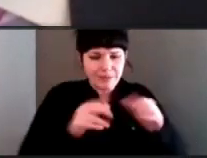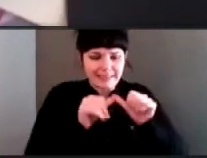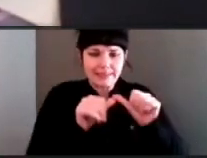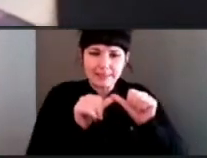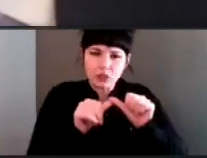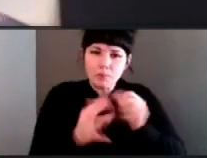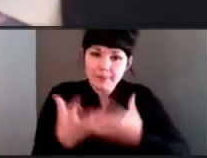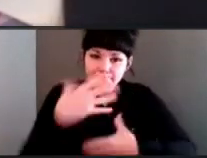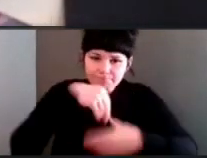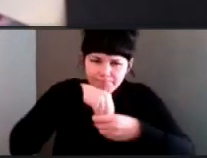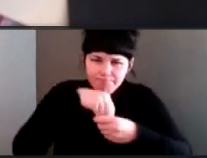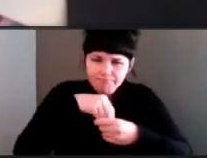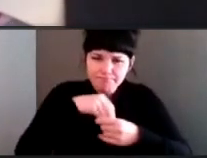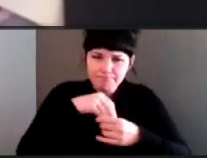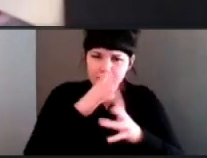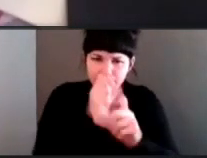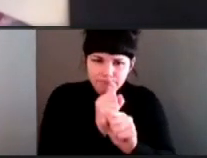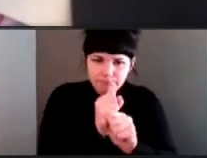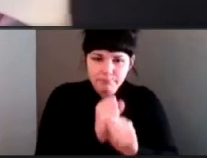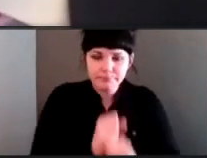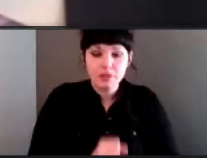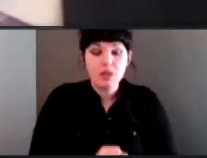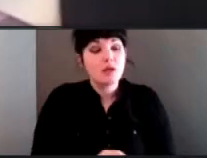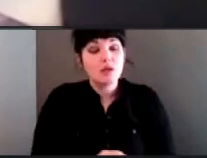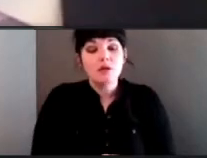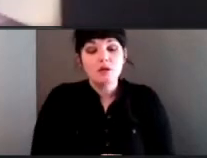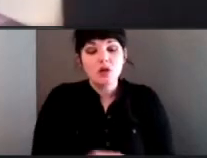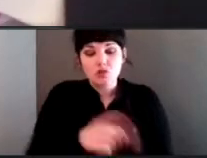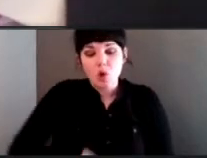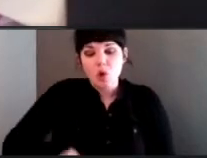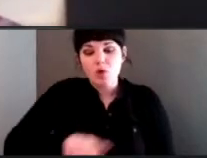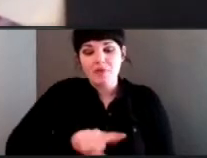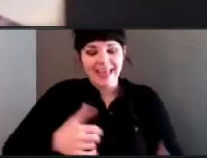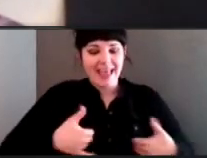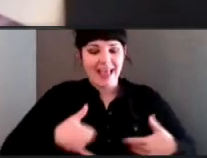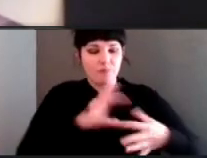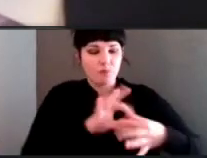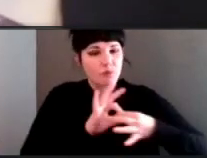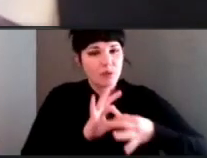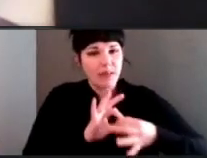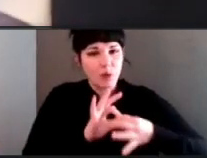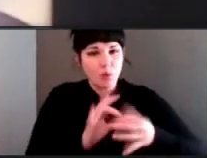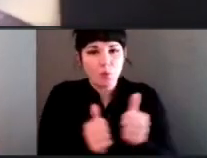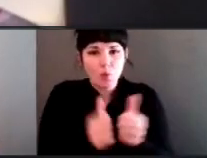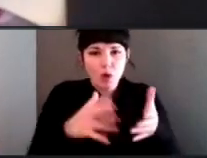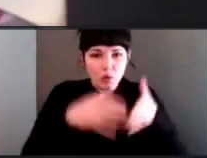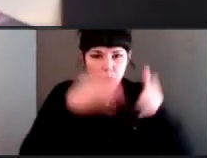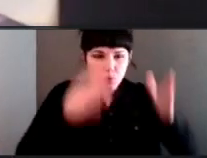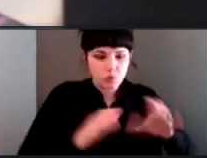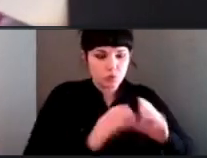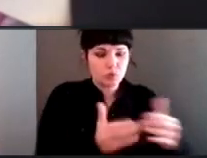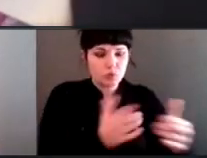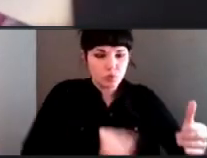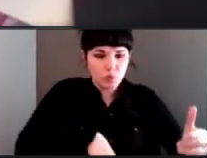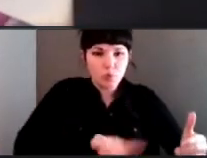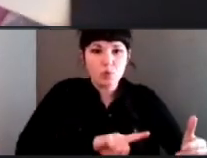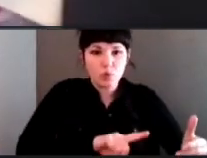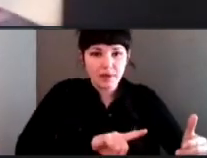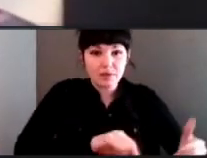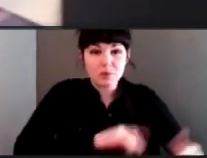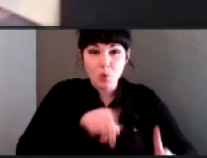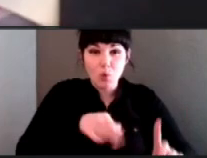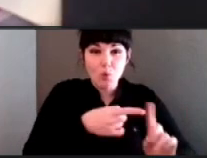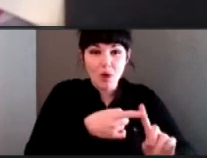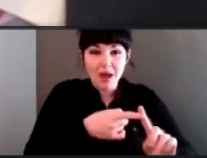pandemic and even in the middle of the pandemic so that when I'm a student and I'm having those situations, mm-hmm. I have someone to receive that support.